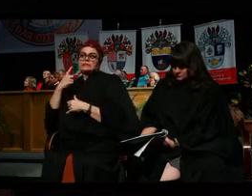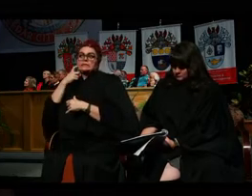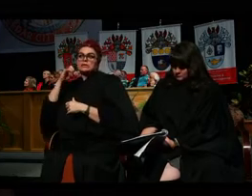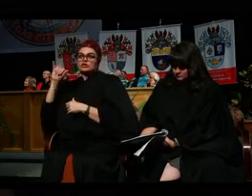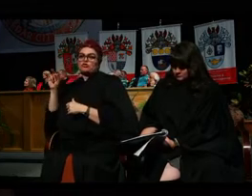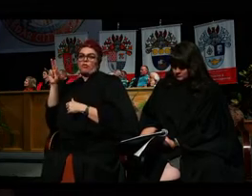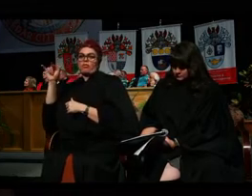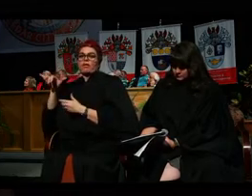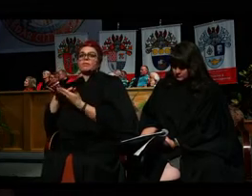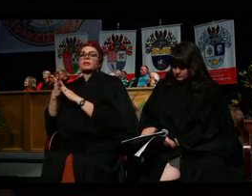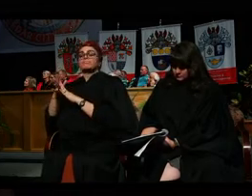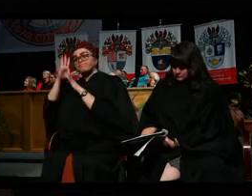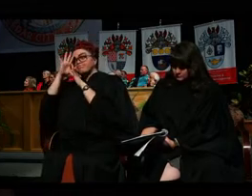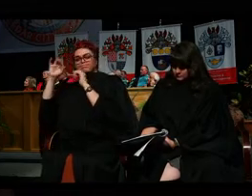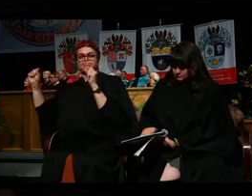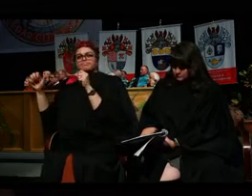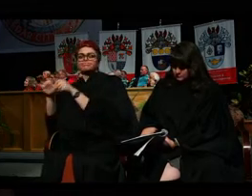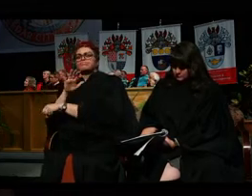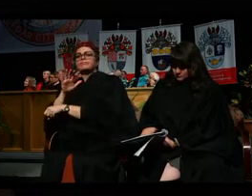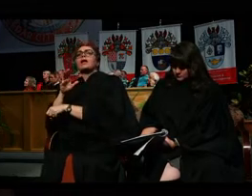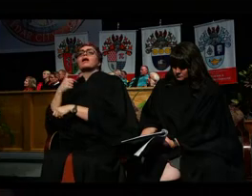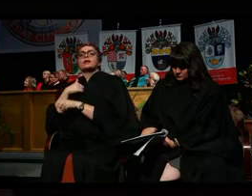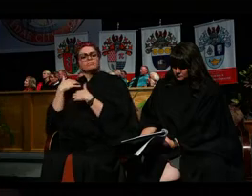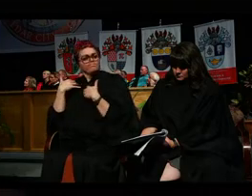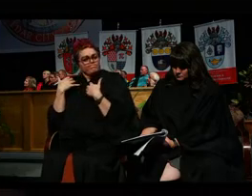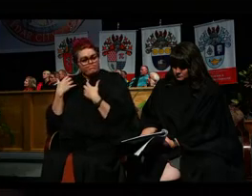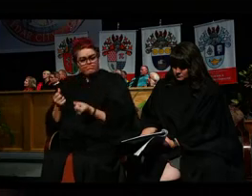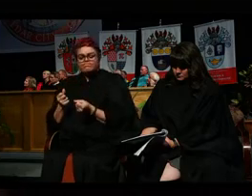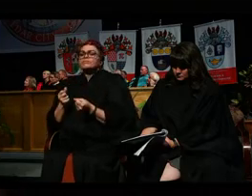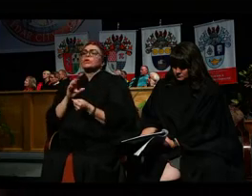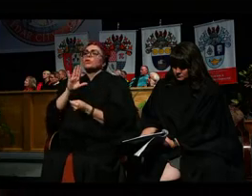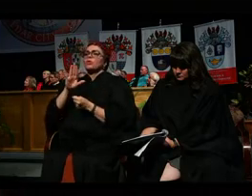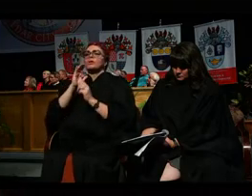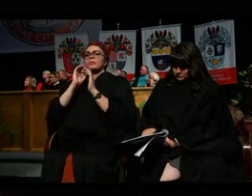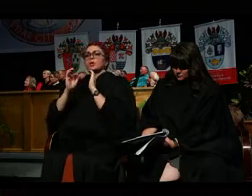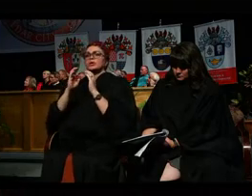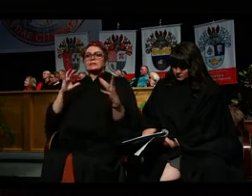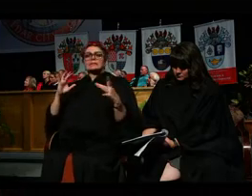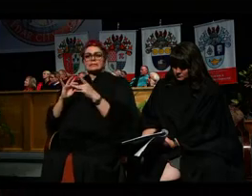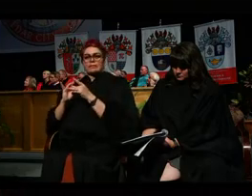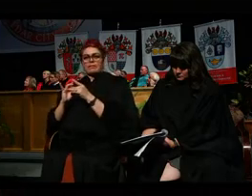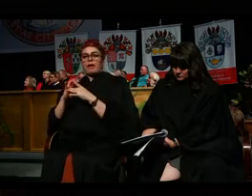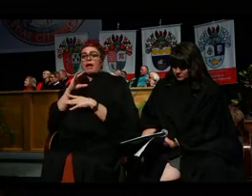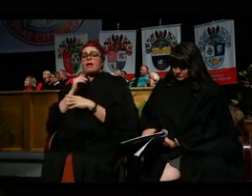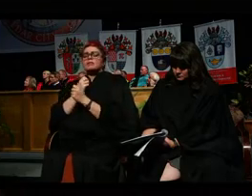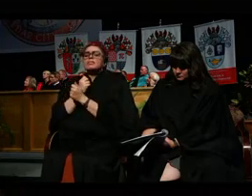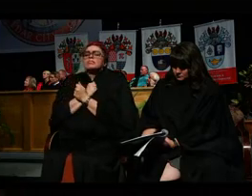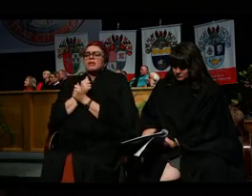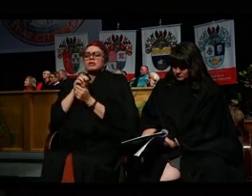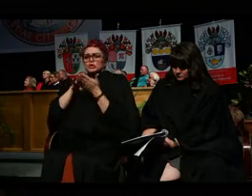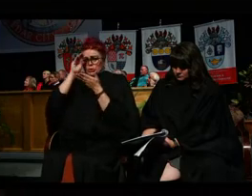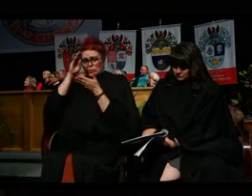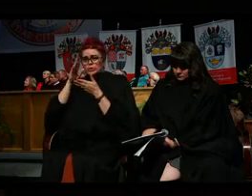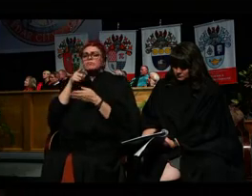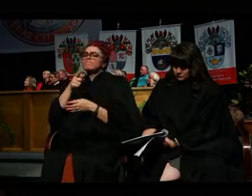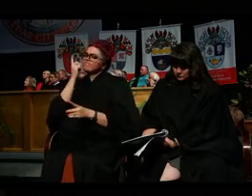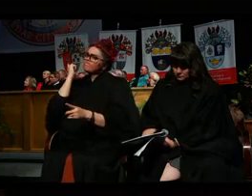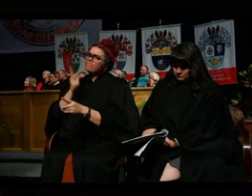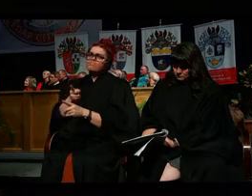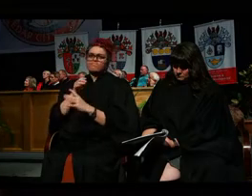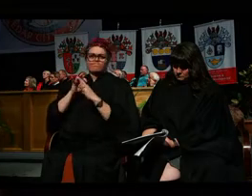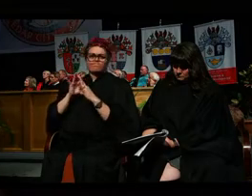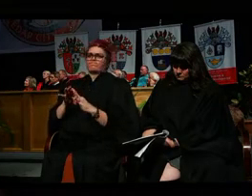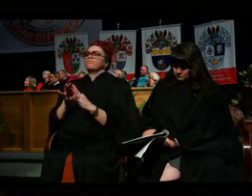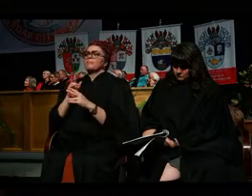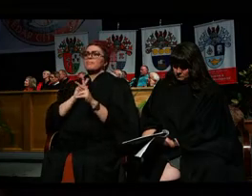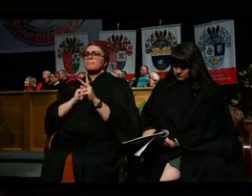in 2022, I am confident that with your strong community ties and your love for students, you are the right person for